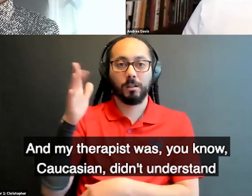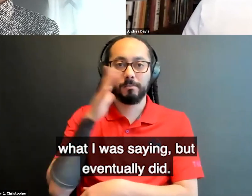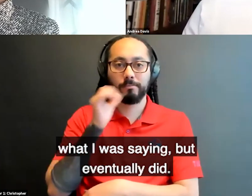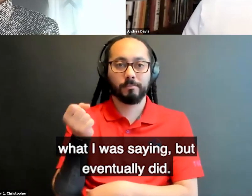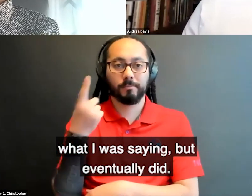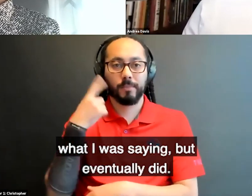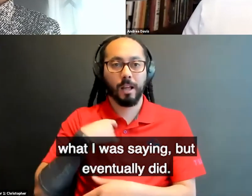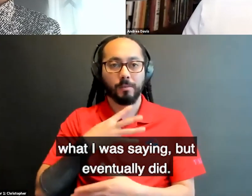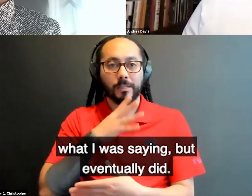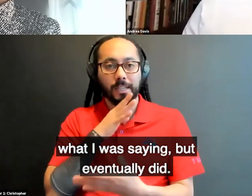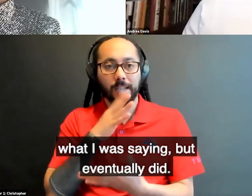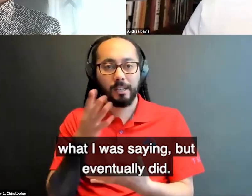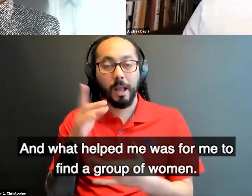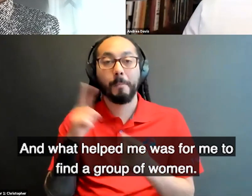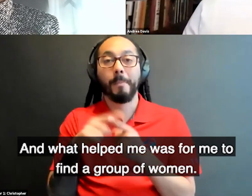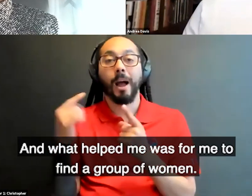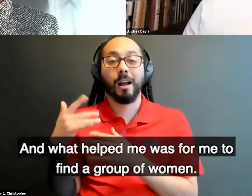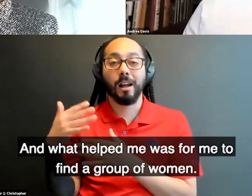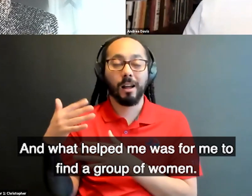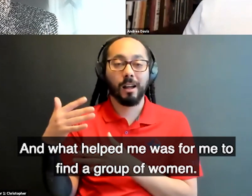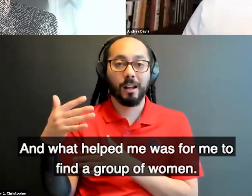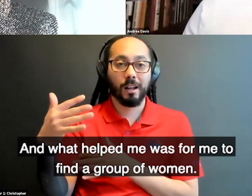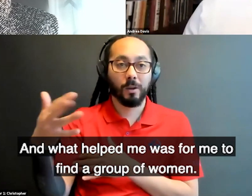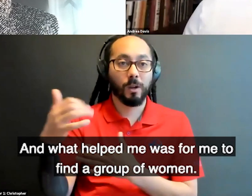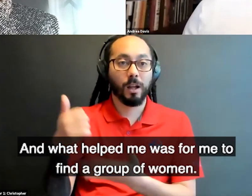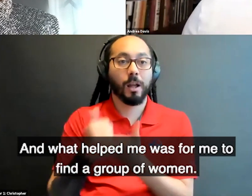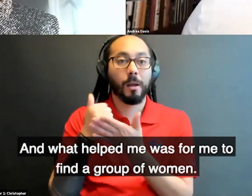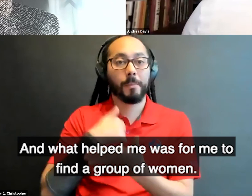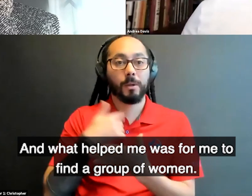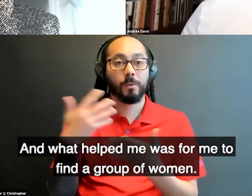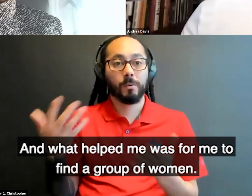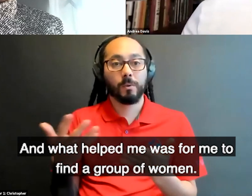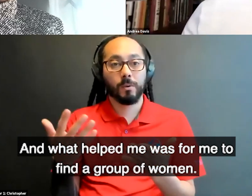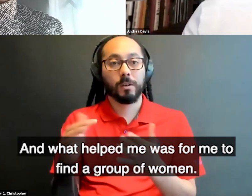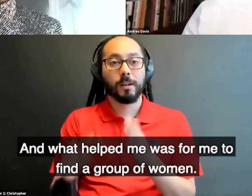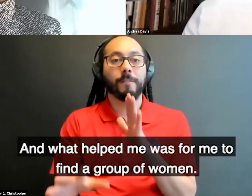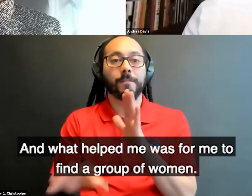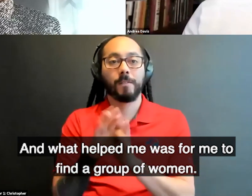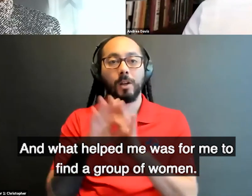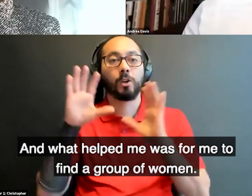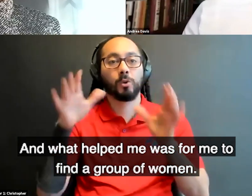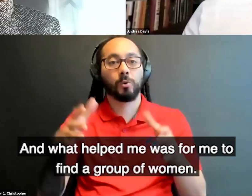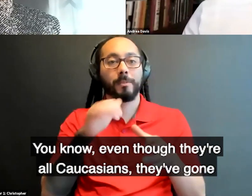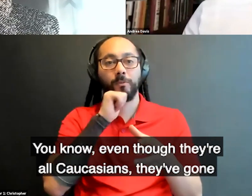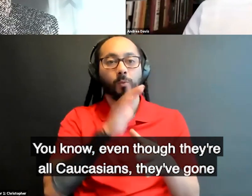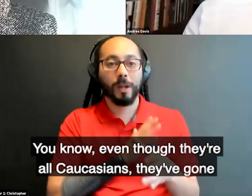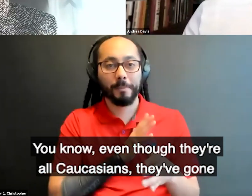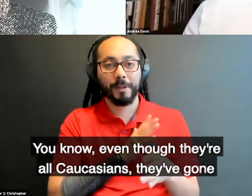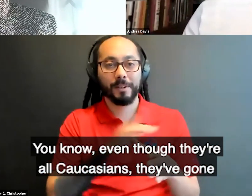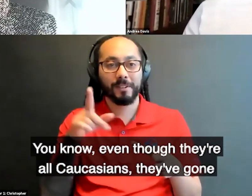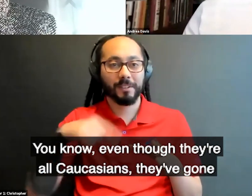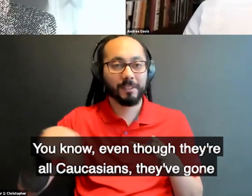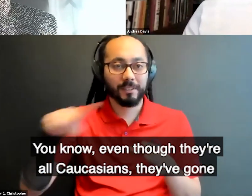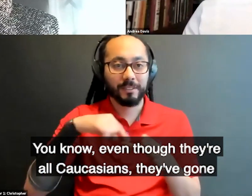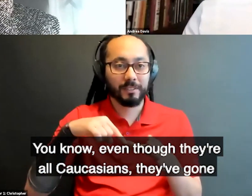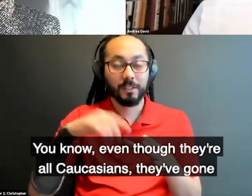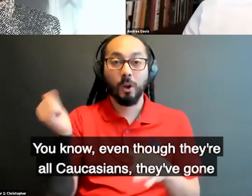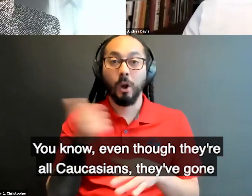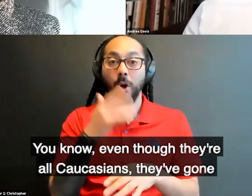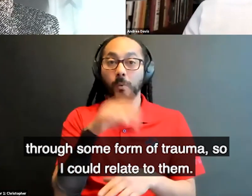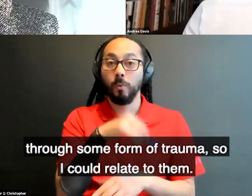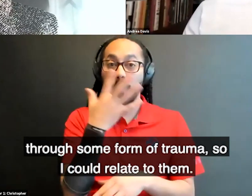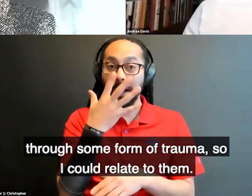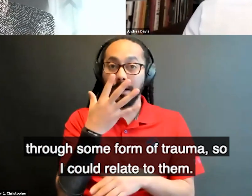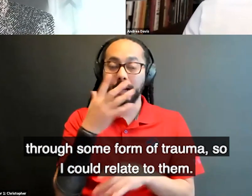was saying, but eventually did. And what helped me was for me to find a group of women, even though they were all Caucasians, they've gone through